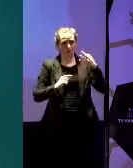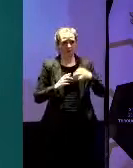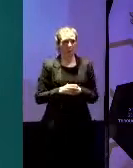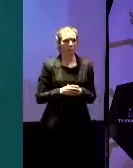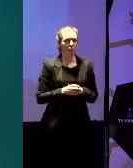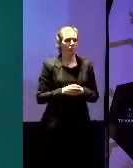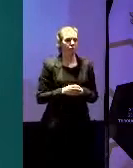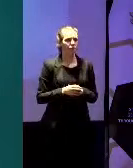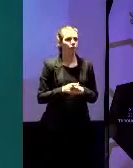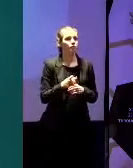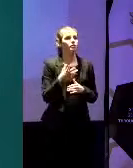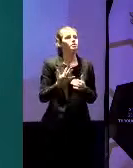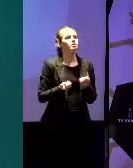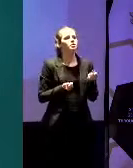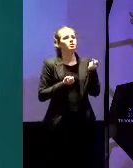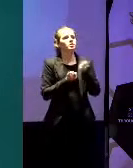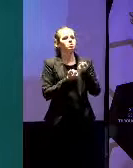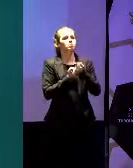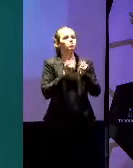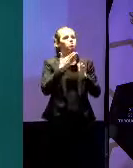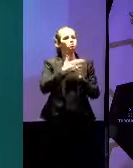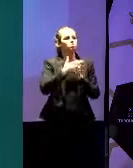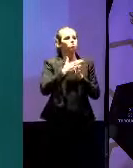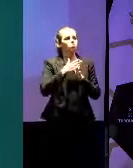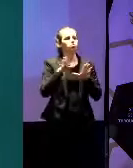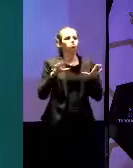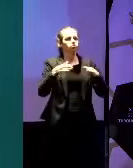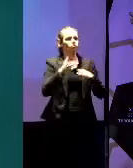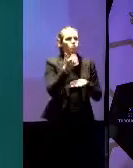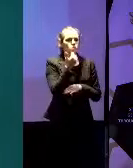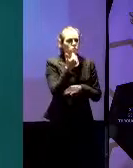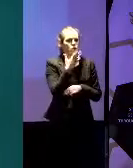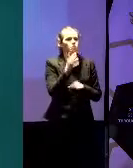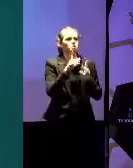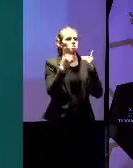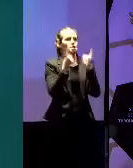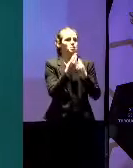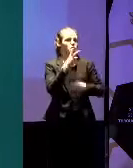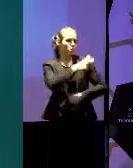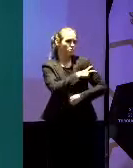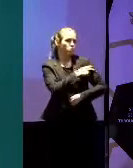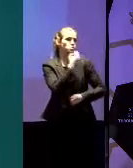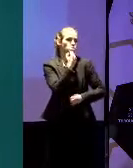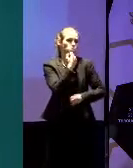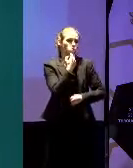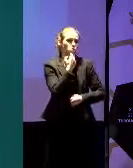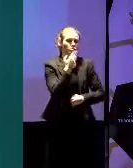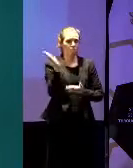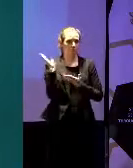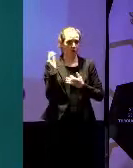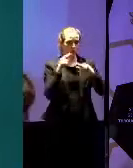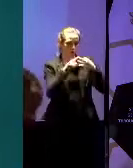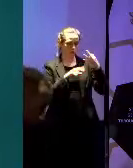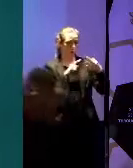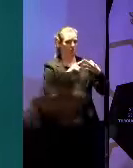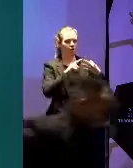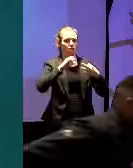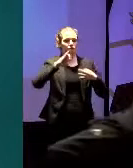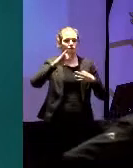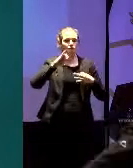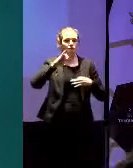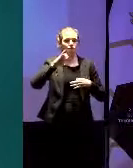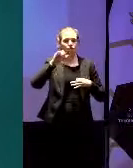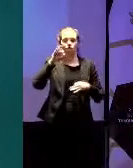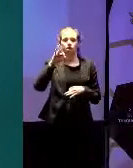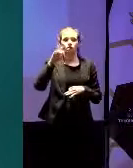Who supports the work of the committee, the department officials? It's Michael Jansen van Rensburg, who's the director. It's